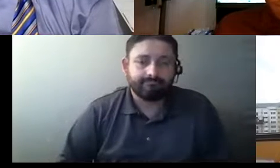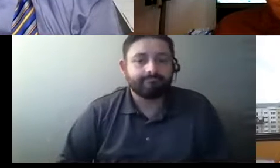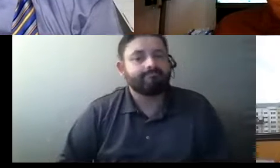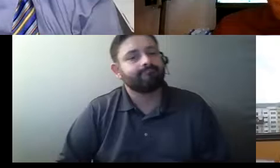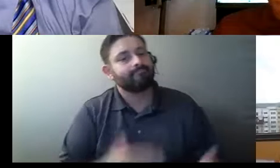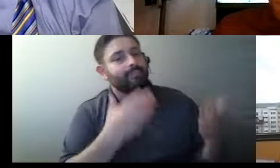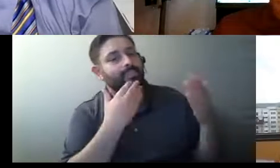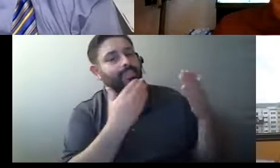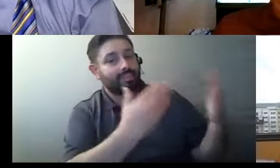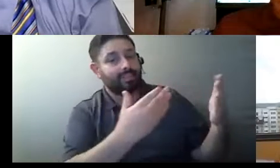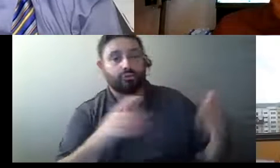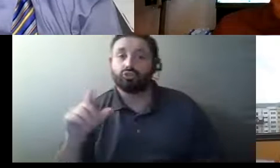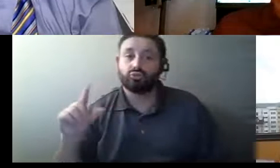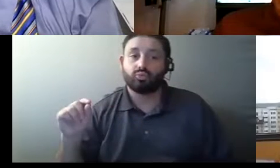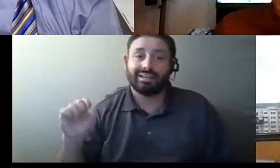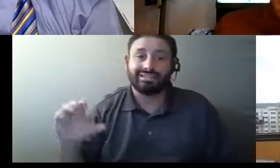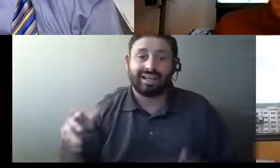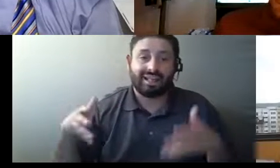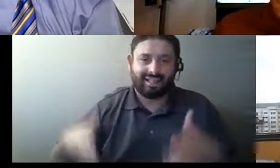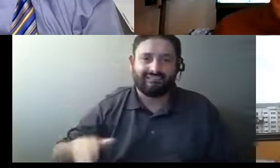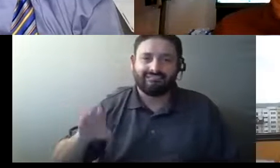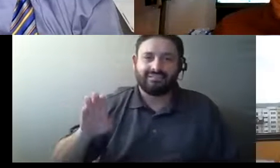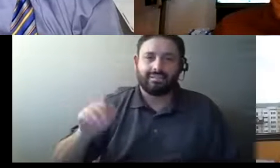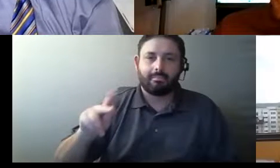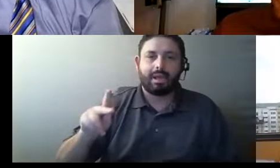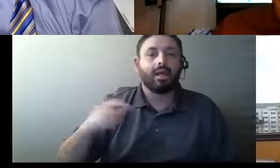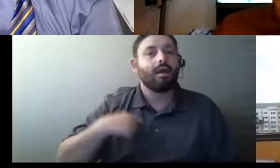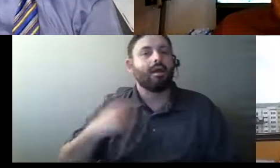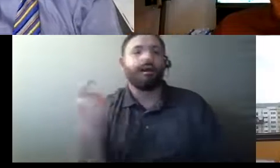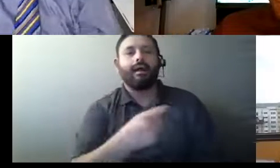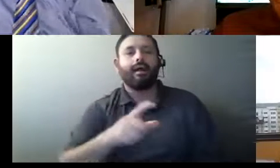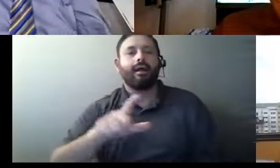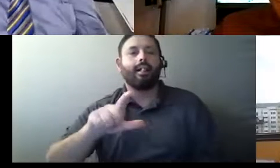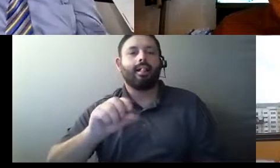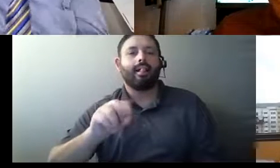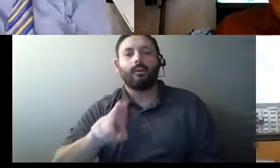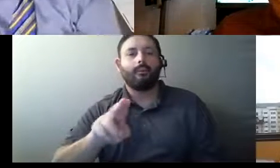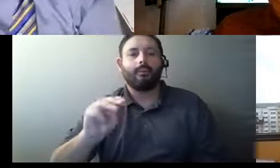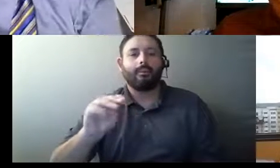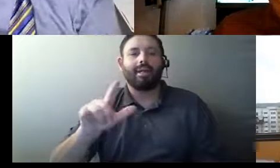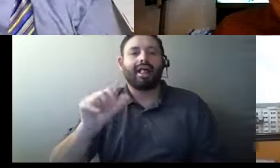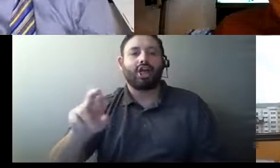Thank you. And you have 20 seconds in the bank. I'll give it to Lou Miller.